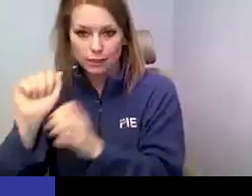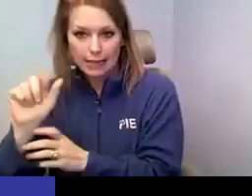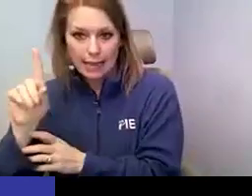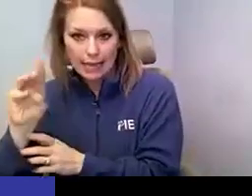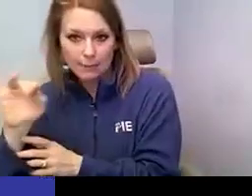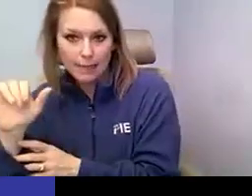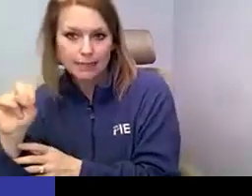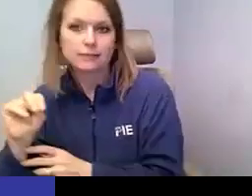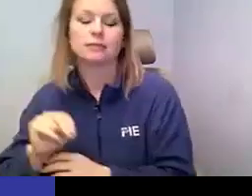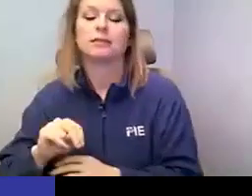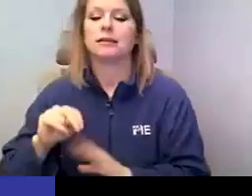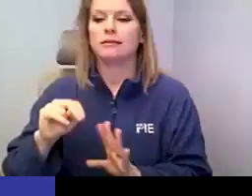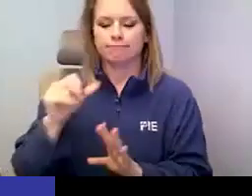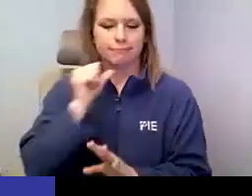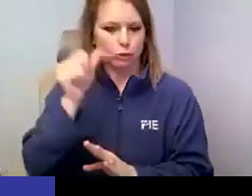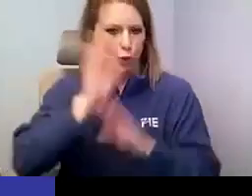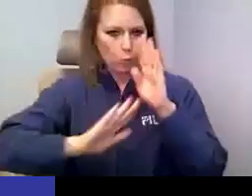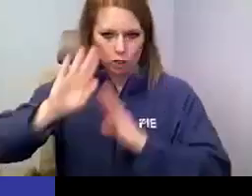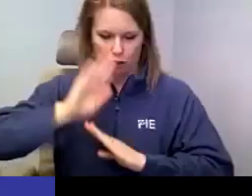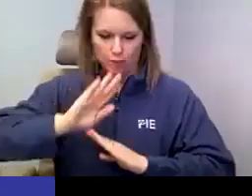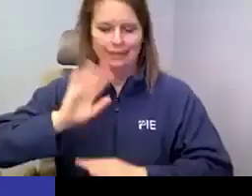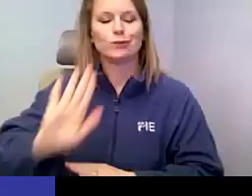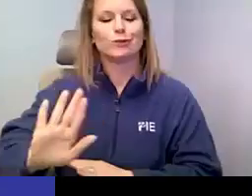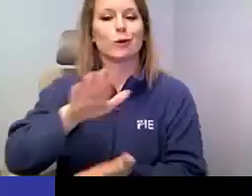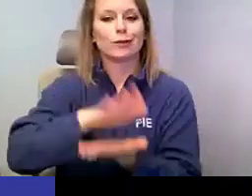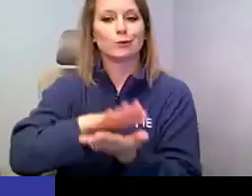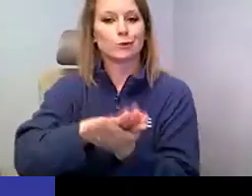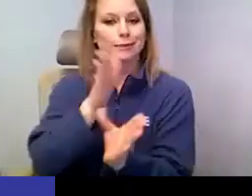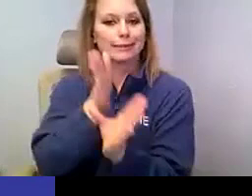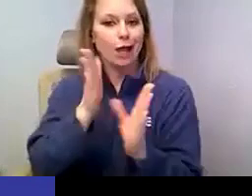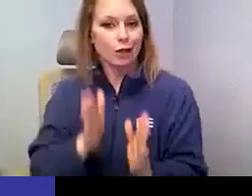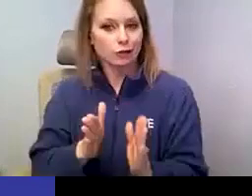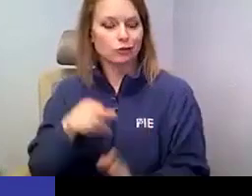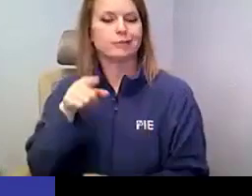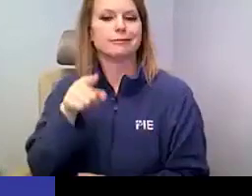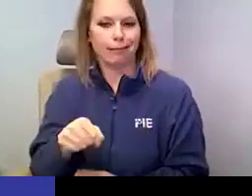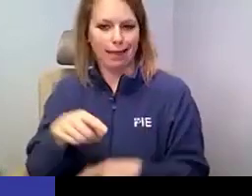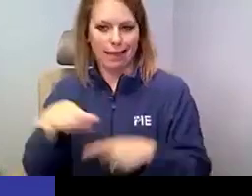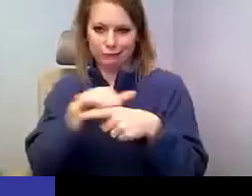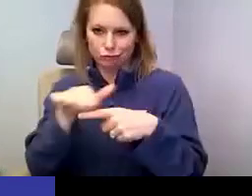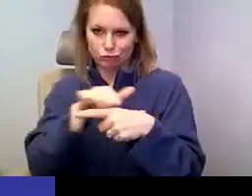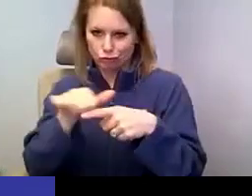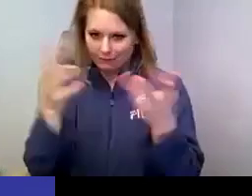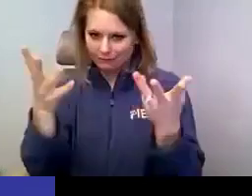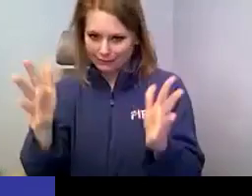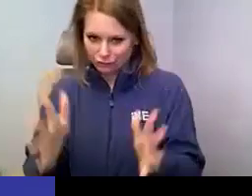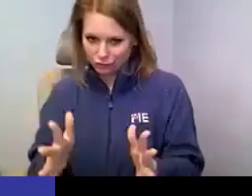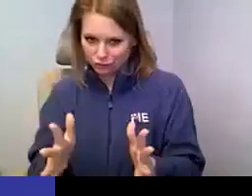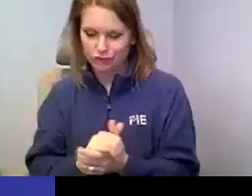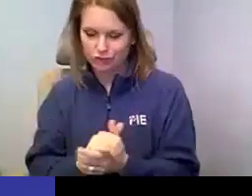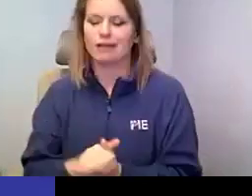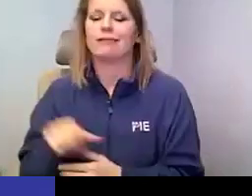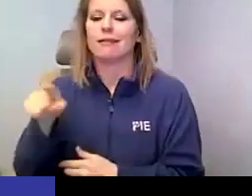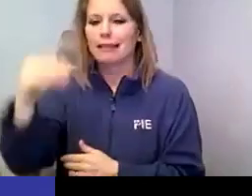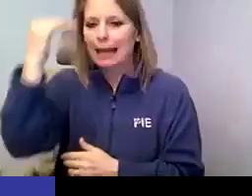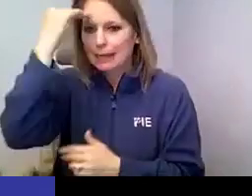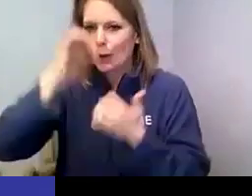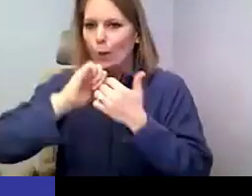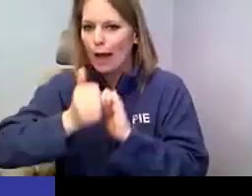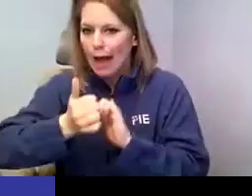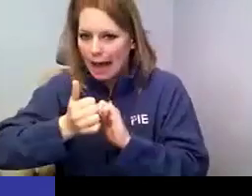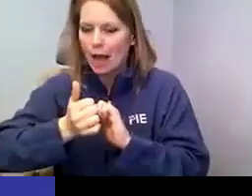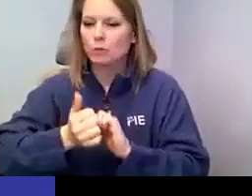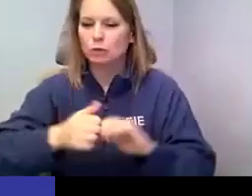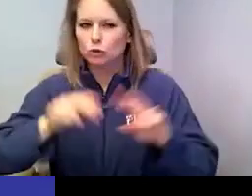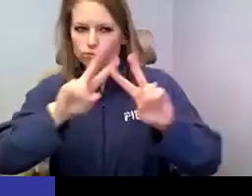school psychologist is trained to do this. They are trained to look at how tests are designed, their reliability